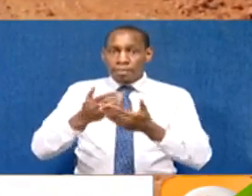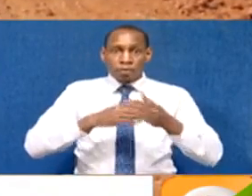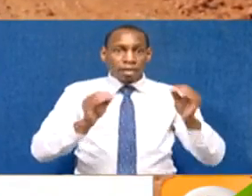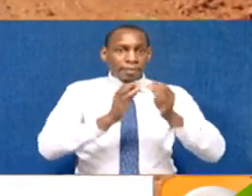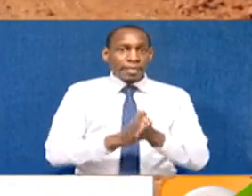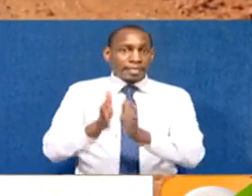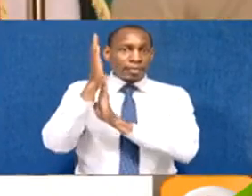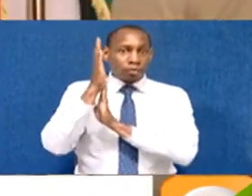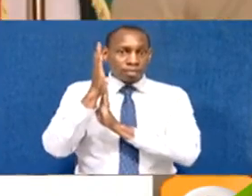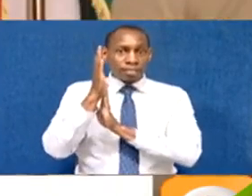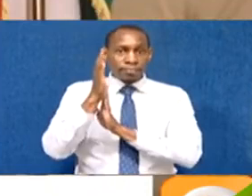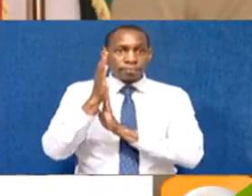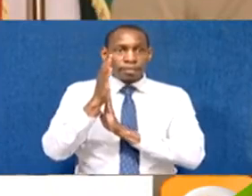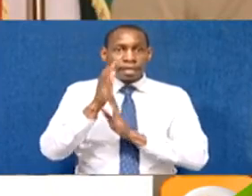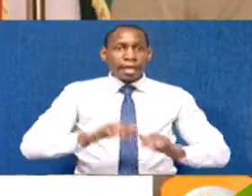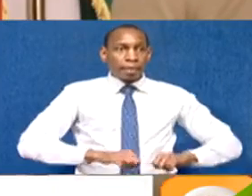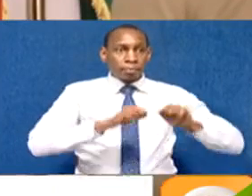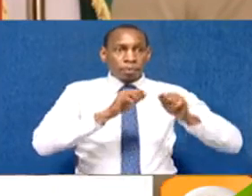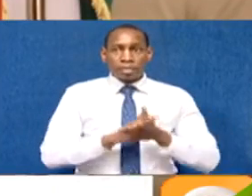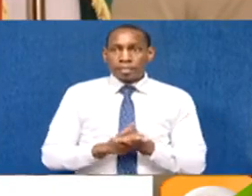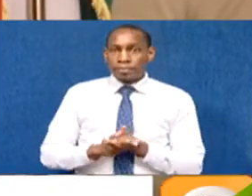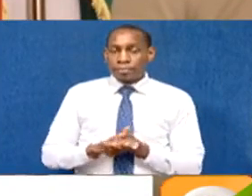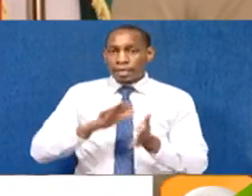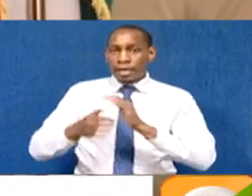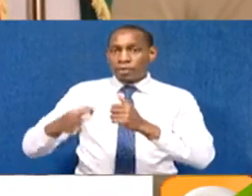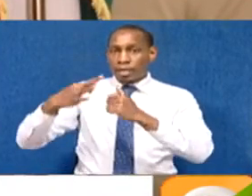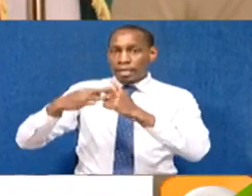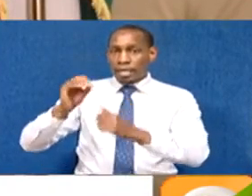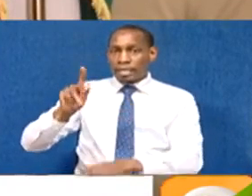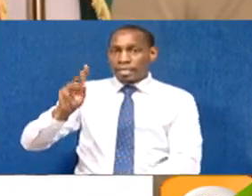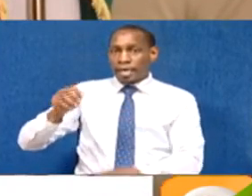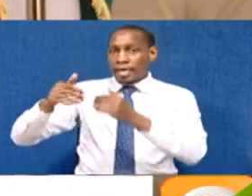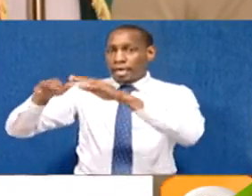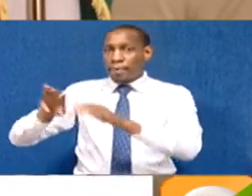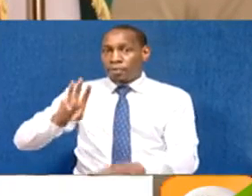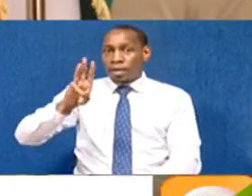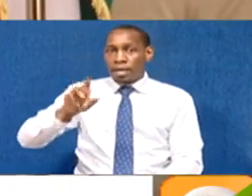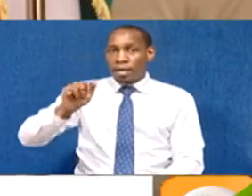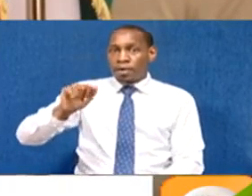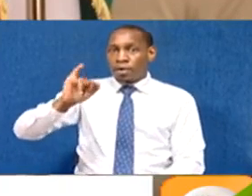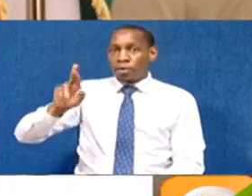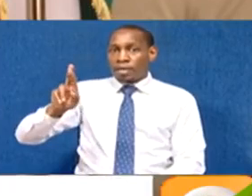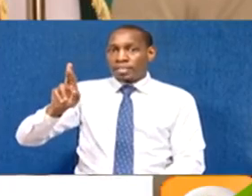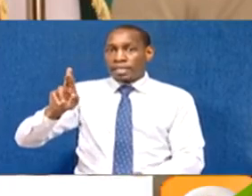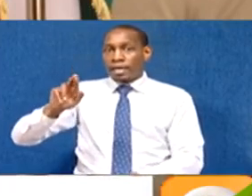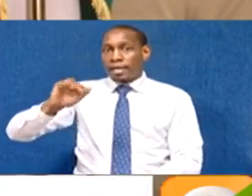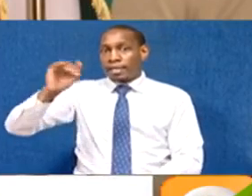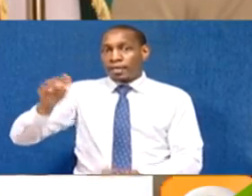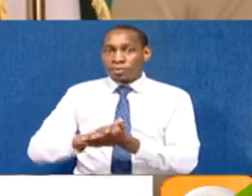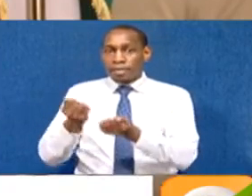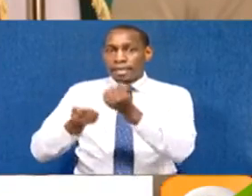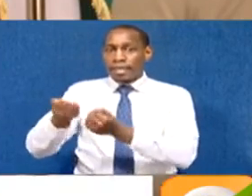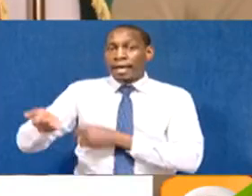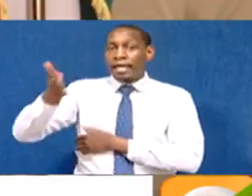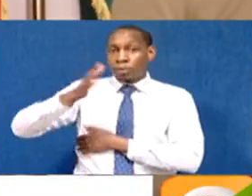from security chiefs. It is about 80 kilometers from Wajir town. And the car was returning